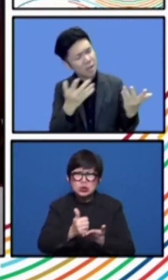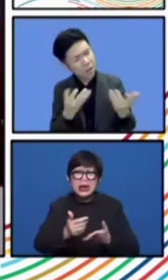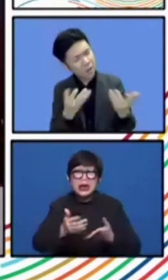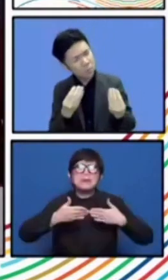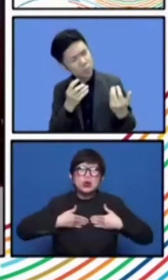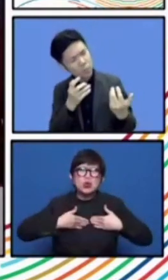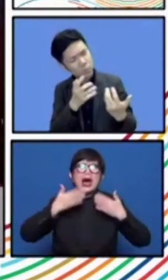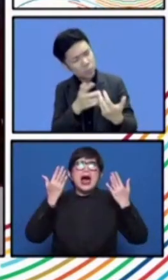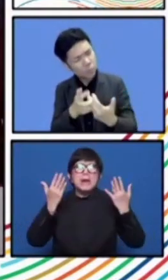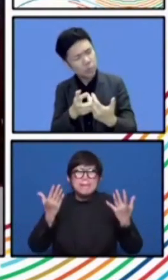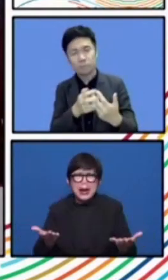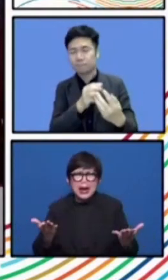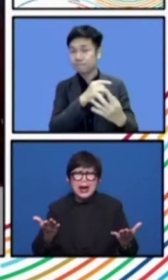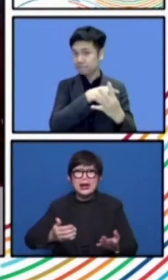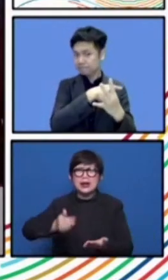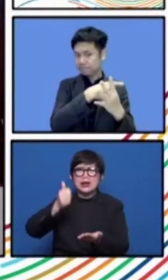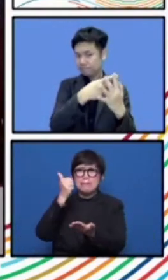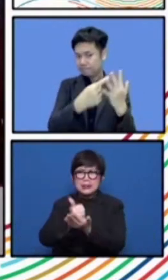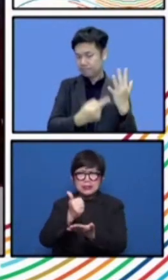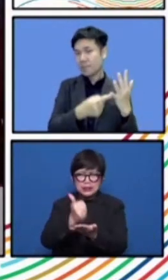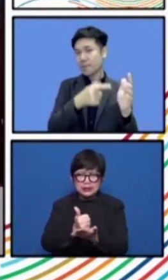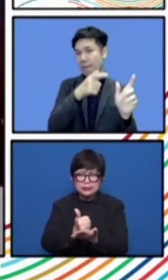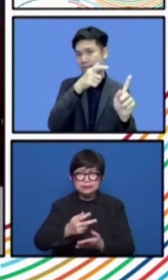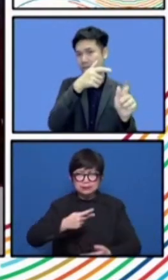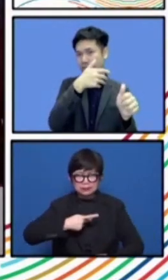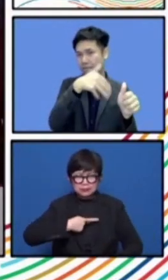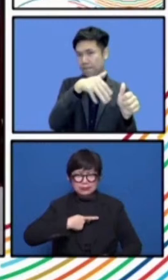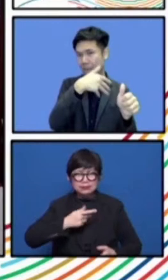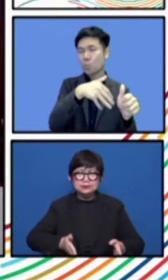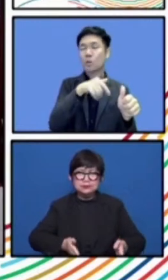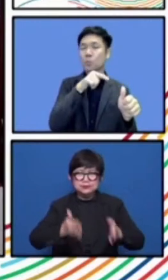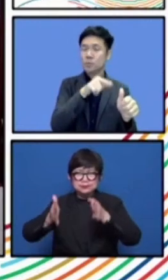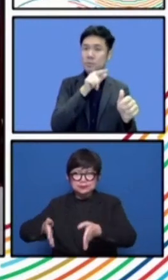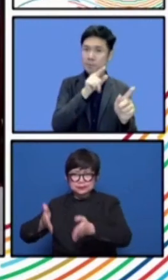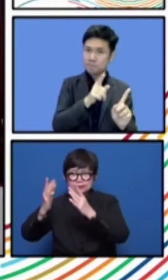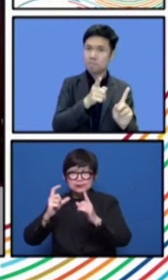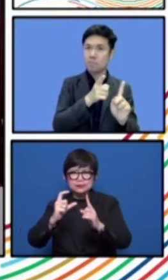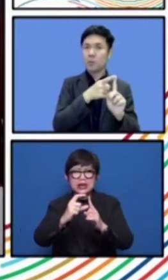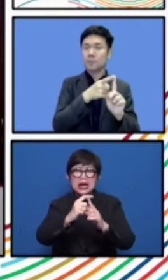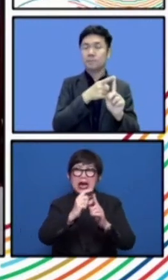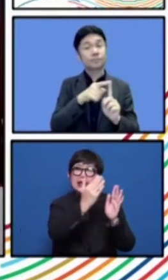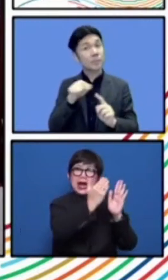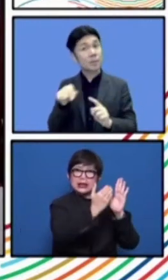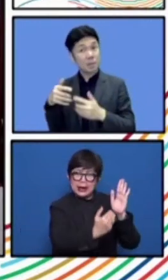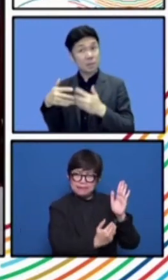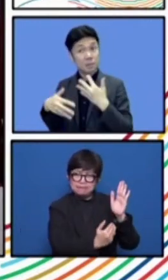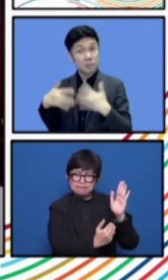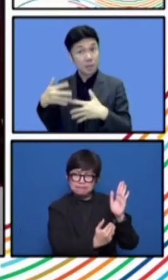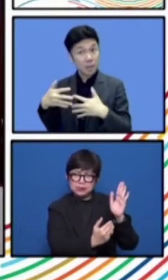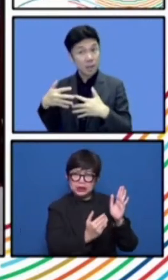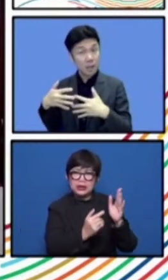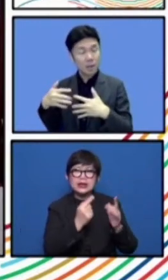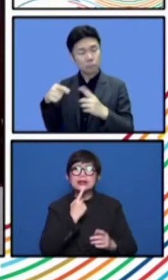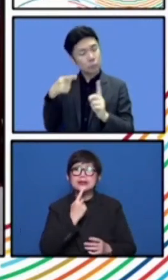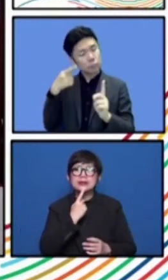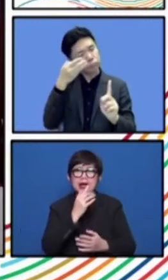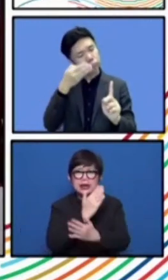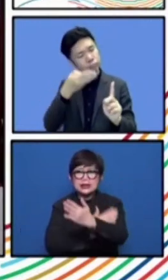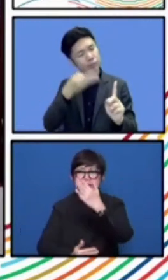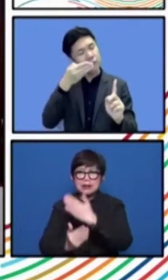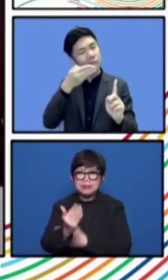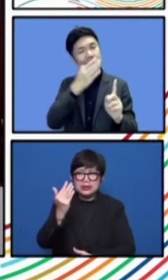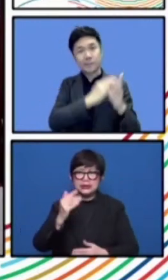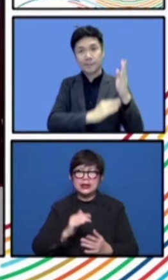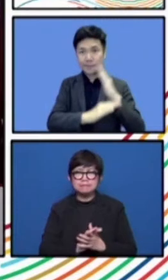essential to build a data base on persons with disabilities it